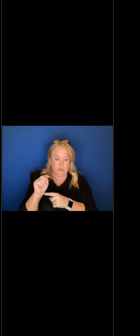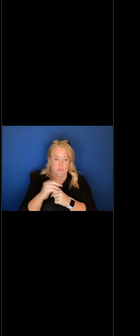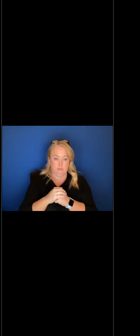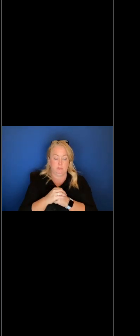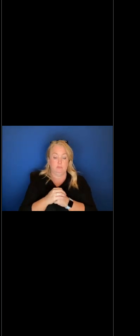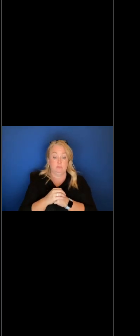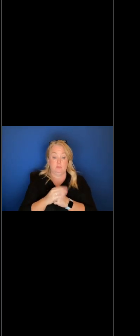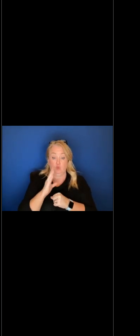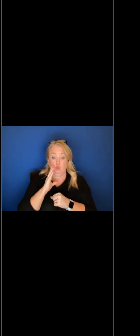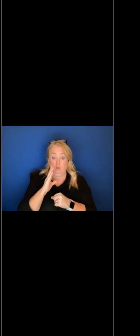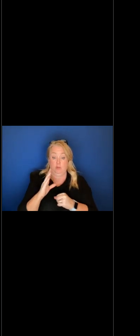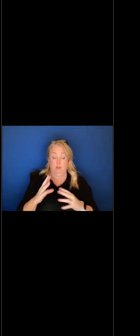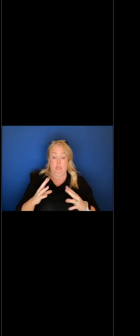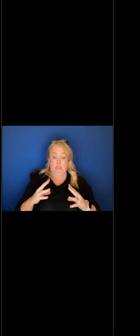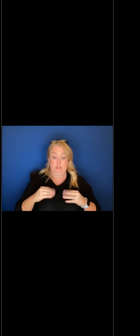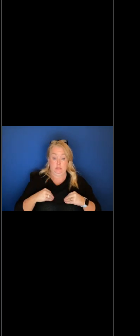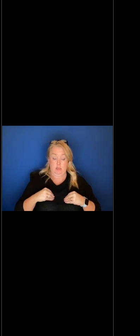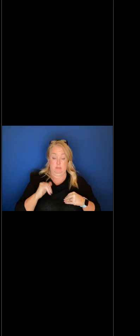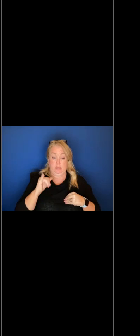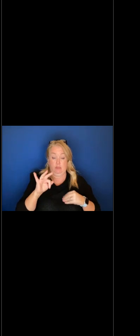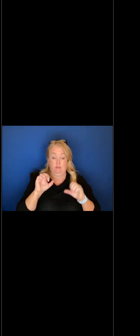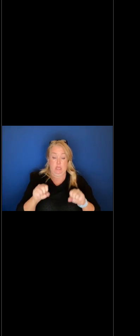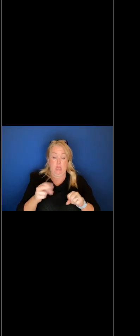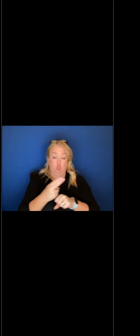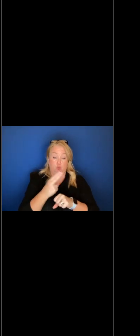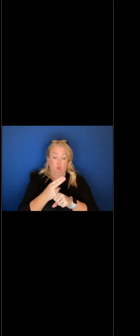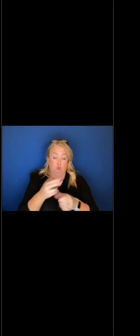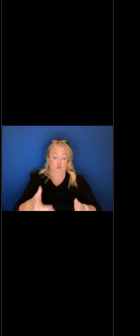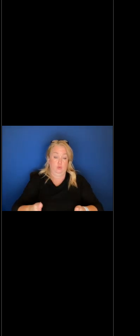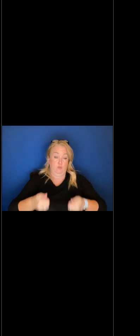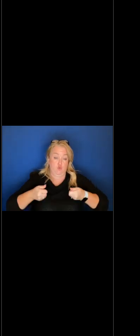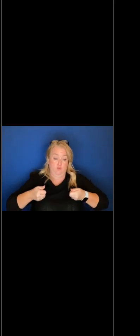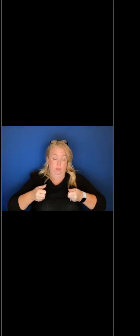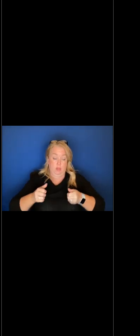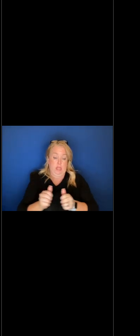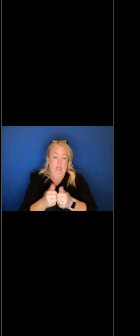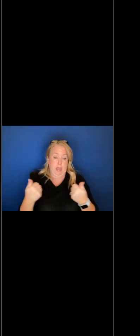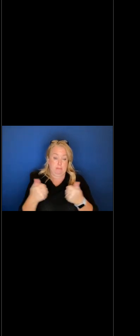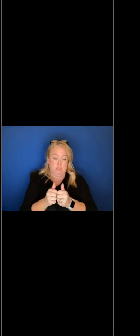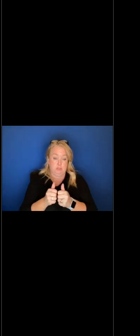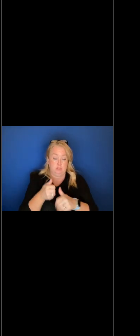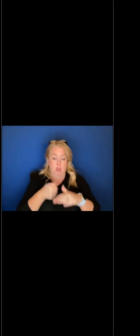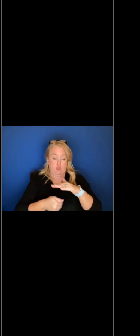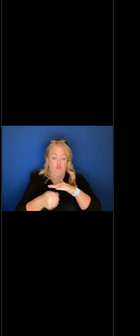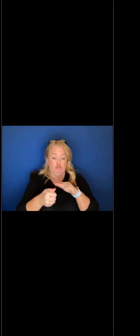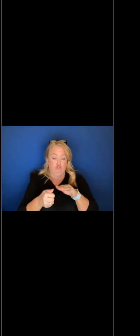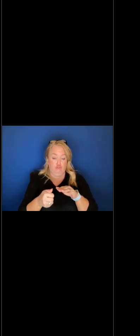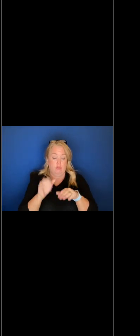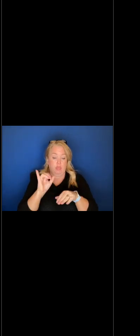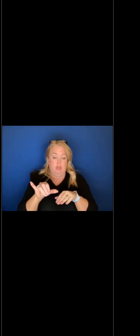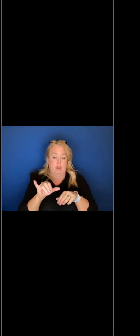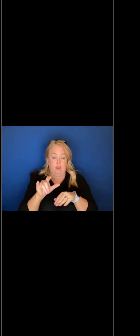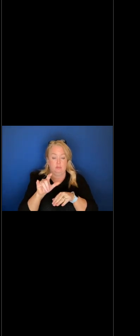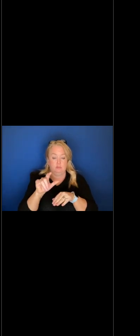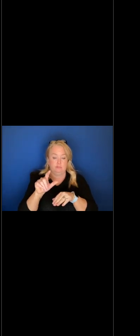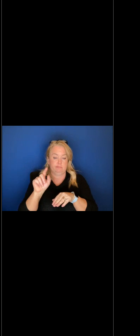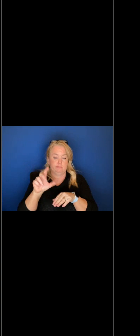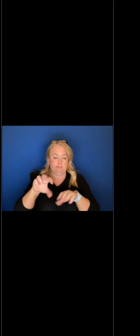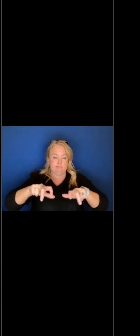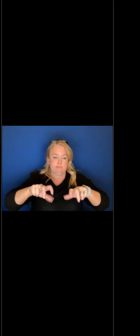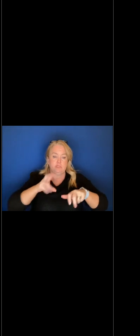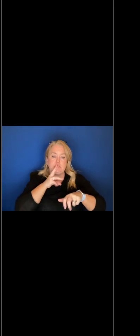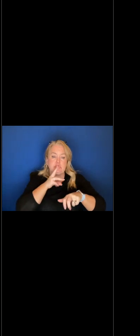it be acceptable to use removable base cabinets beneath a wall-hung lavatory